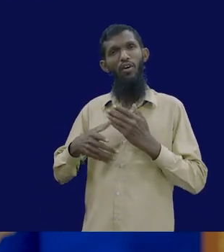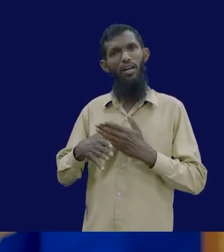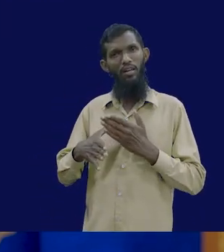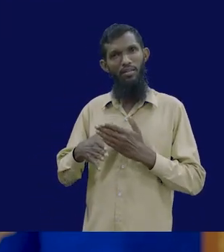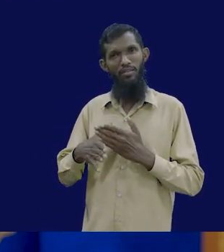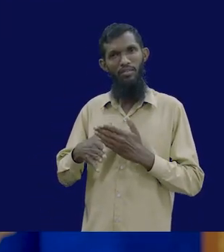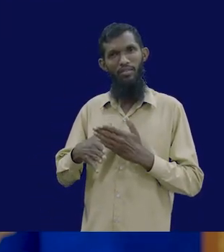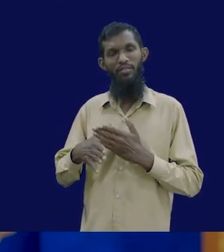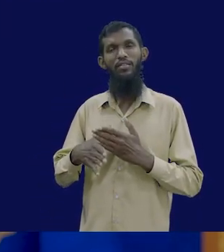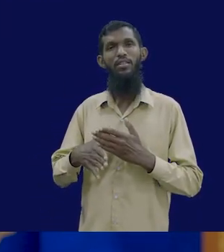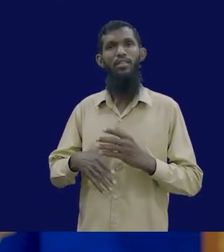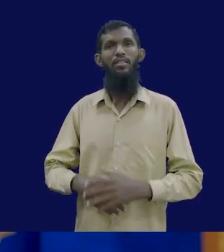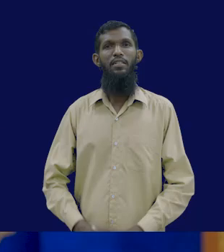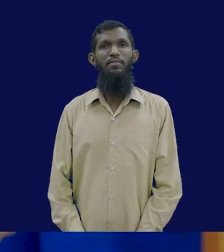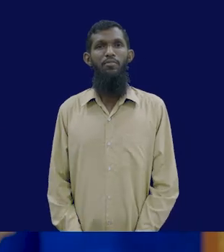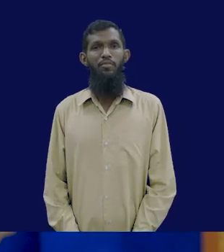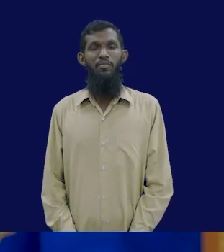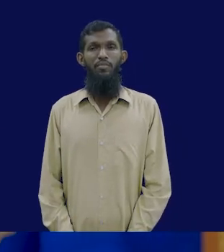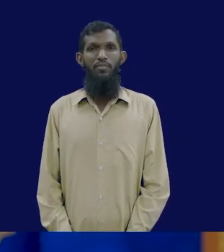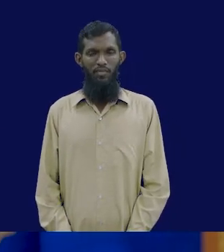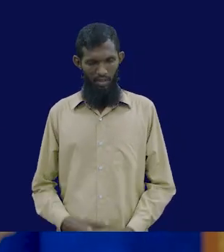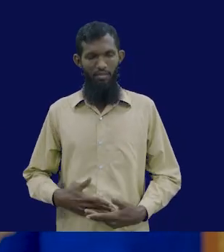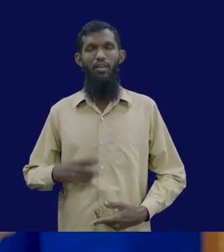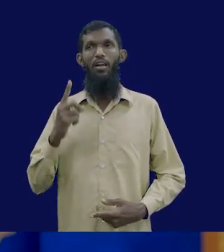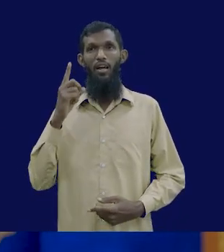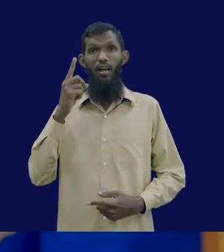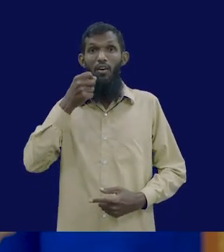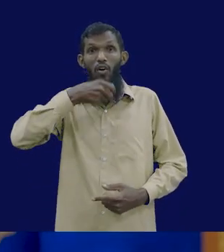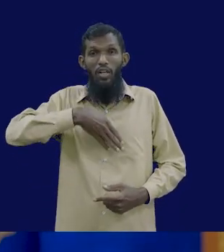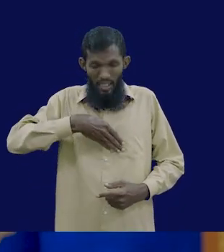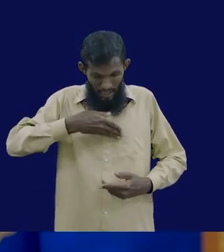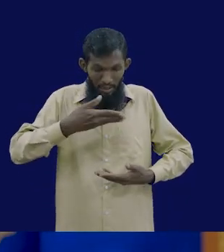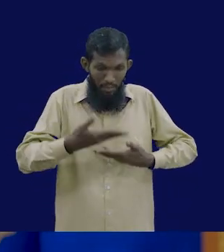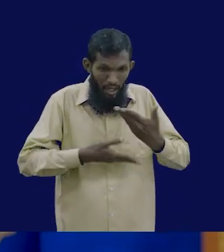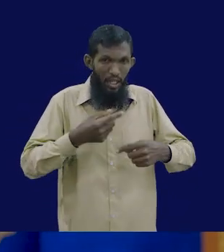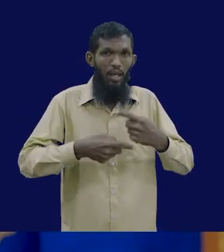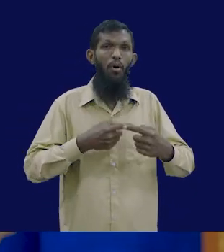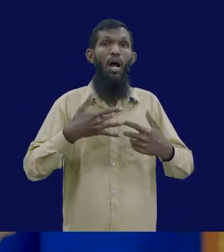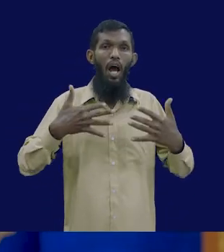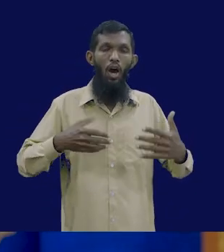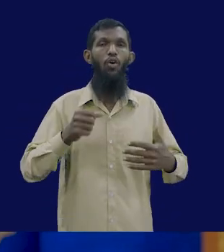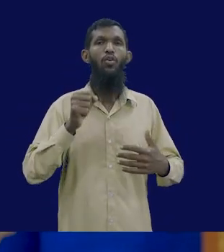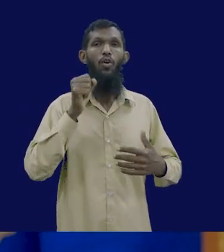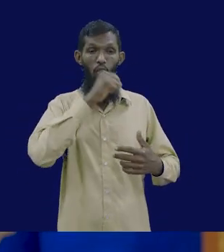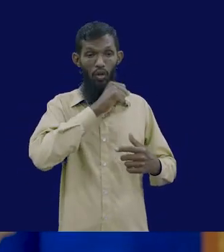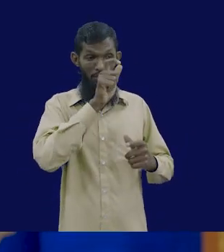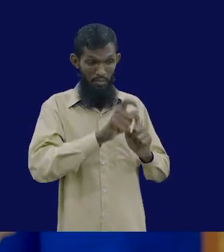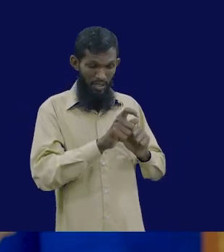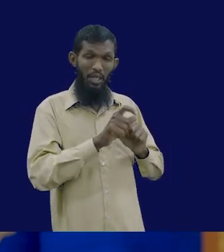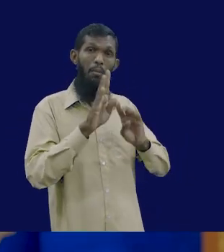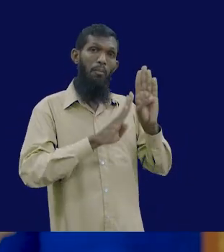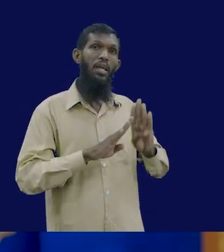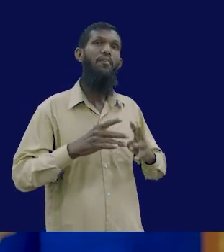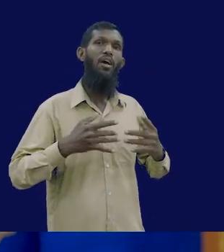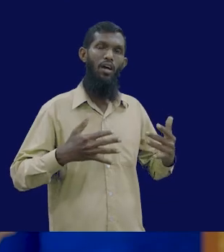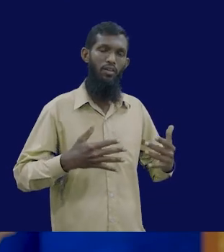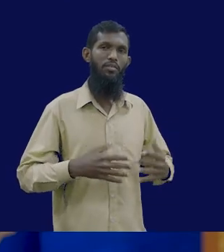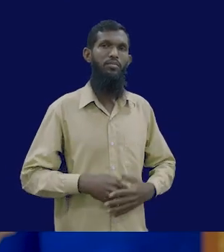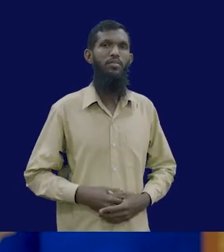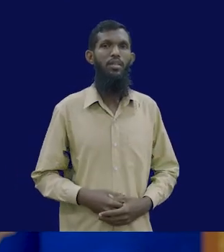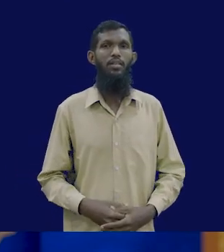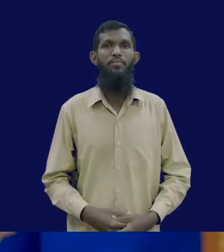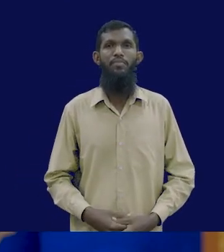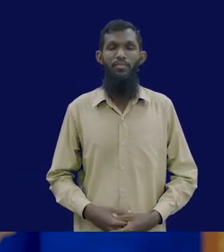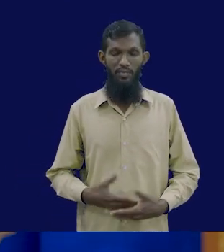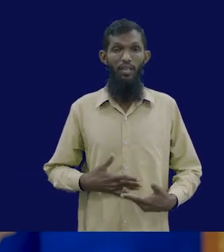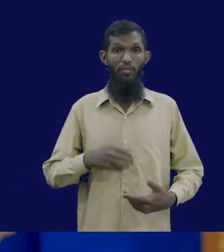Rasulullah sallallahu alaihi wasallam has taught us many etiquettes of fasting. Some of them are